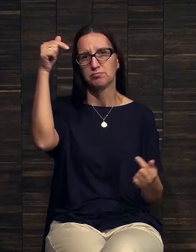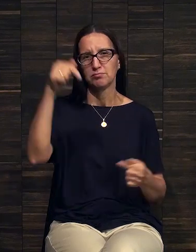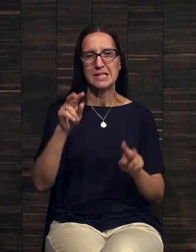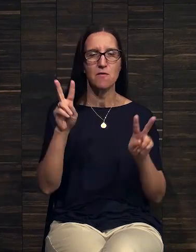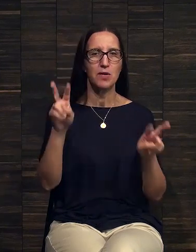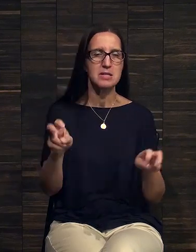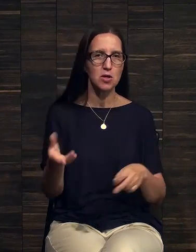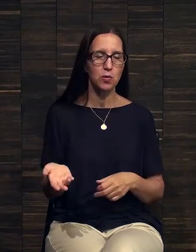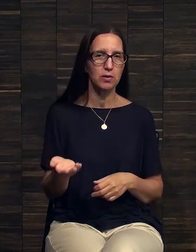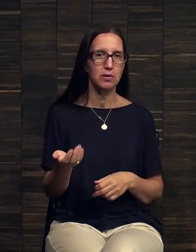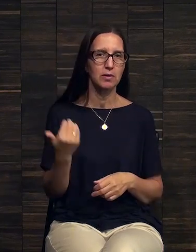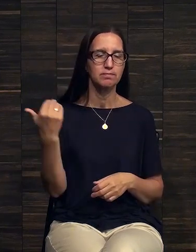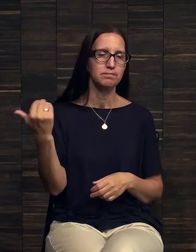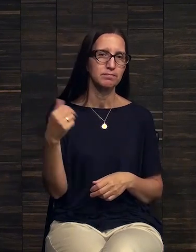that